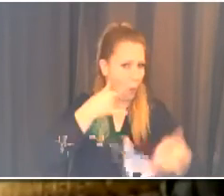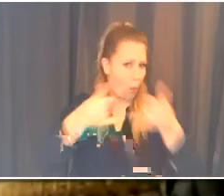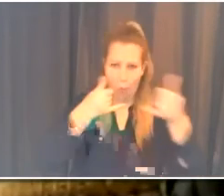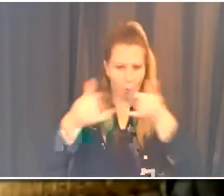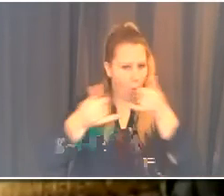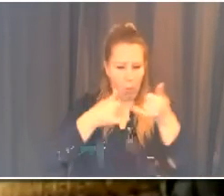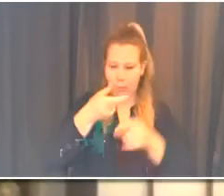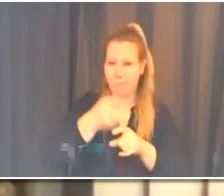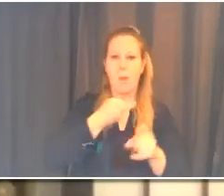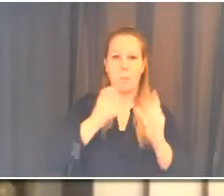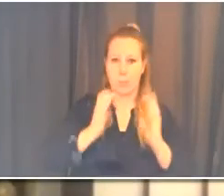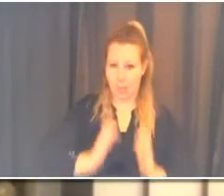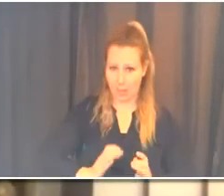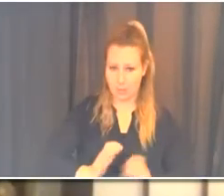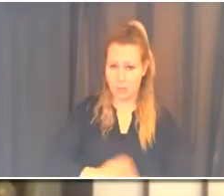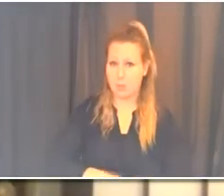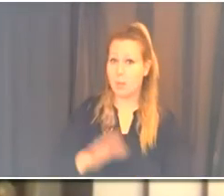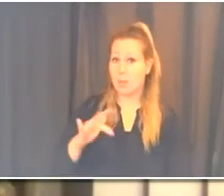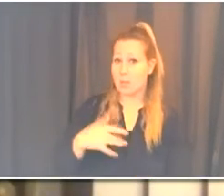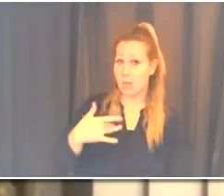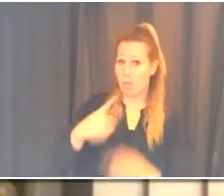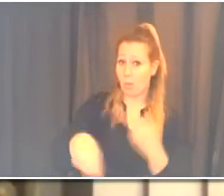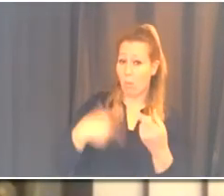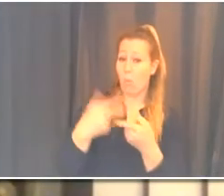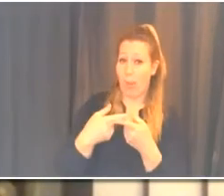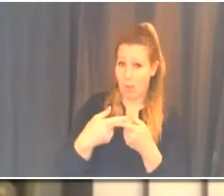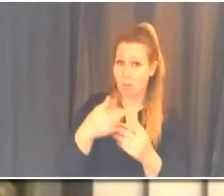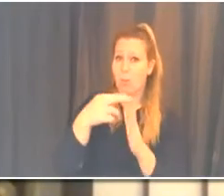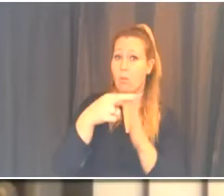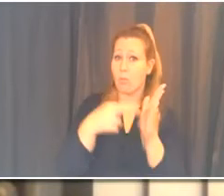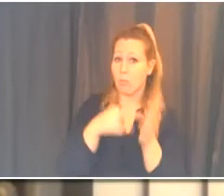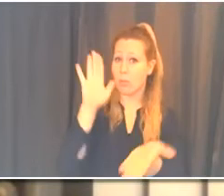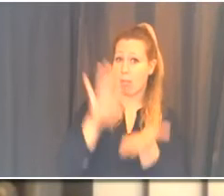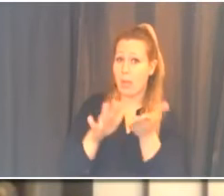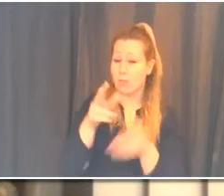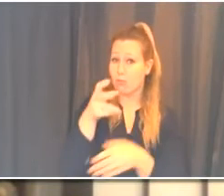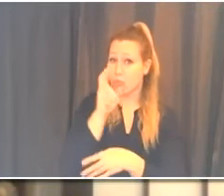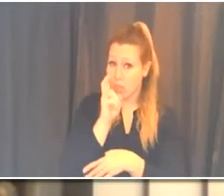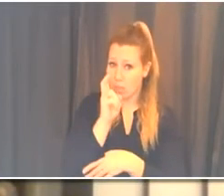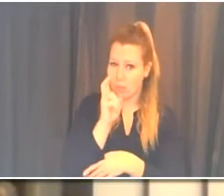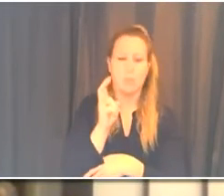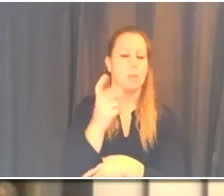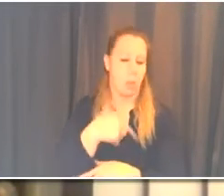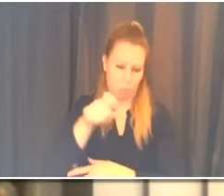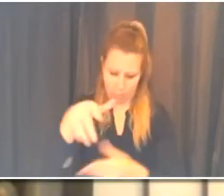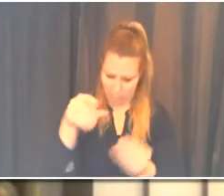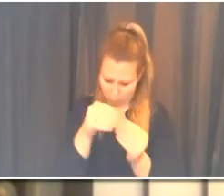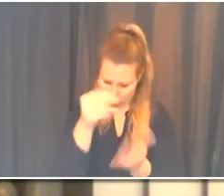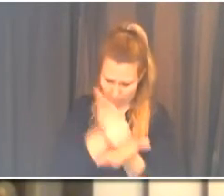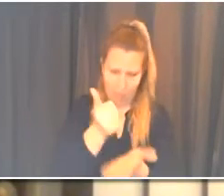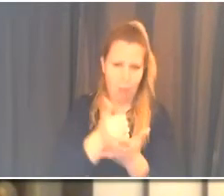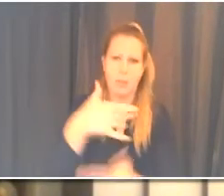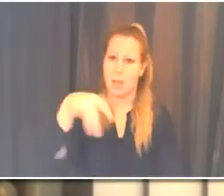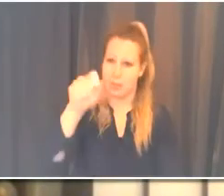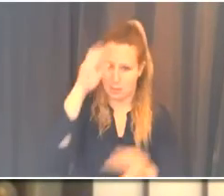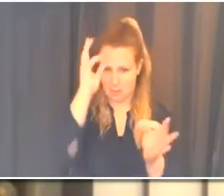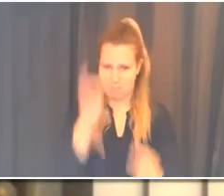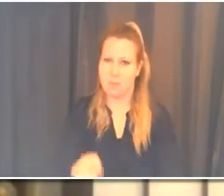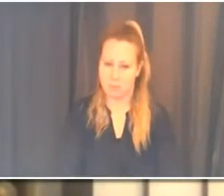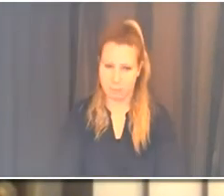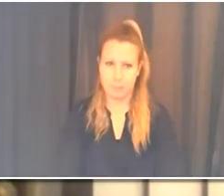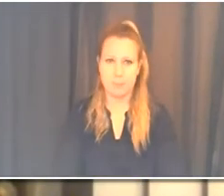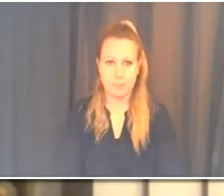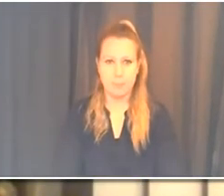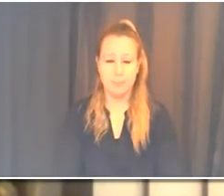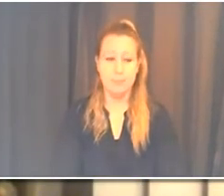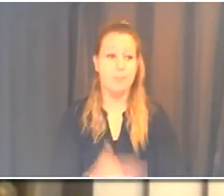you okay thank you we will move to the next witness Miss Guzman from VIP once the sergeant starts